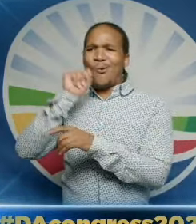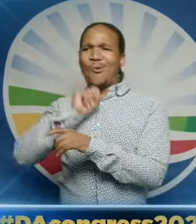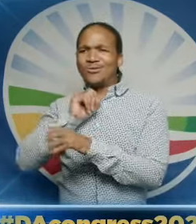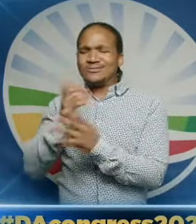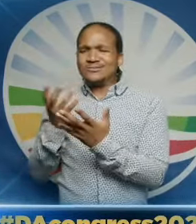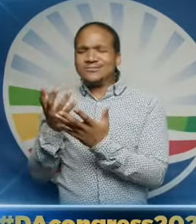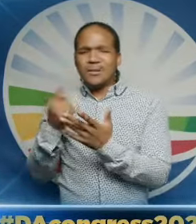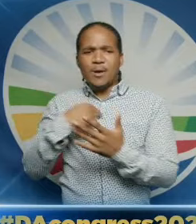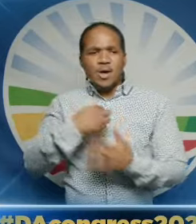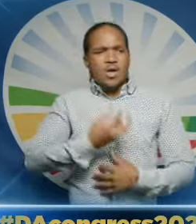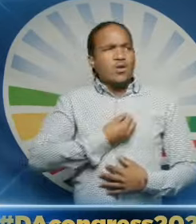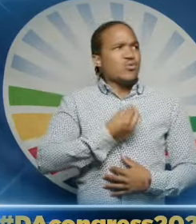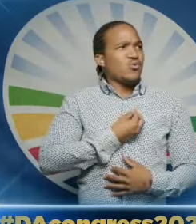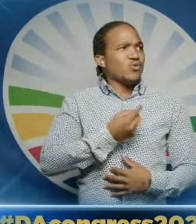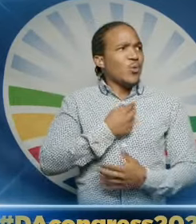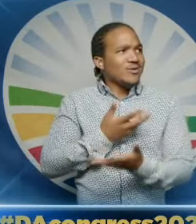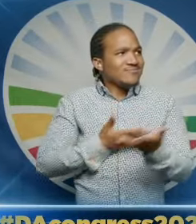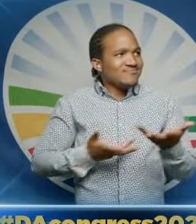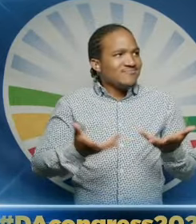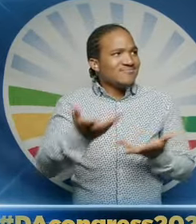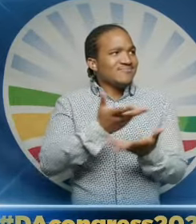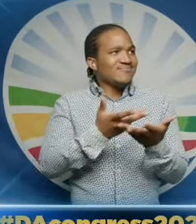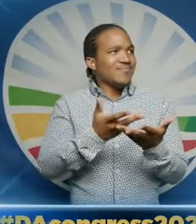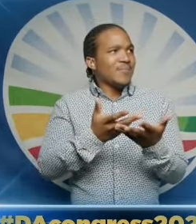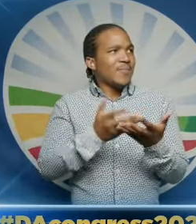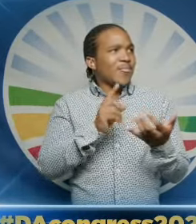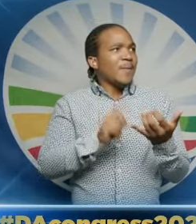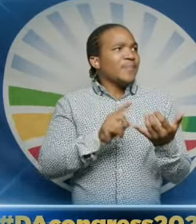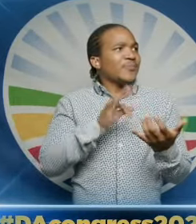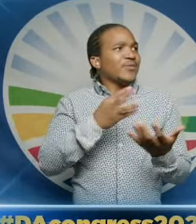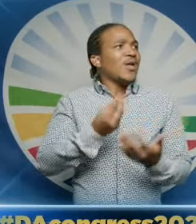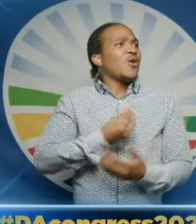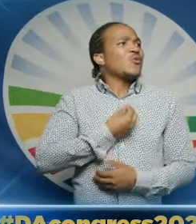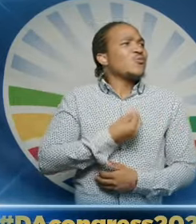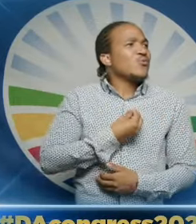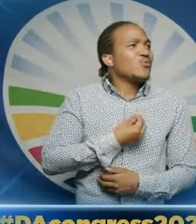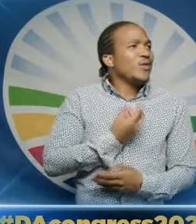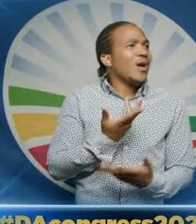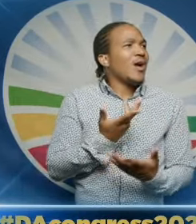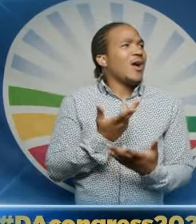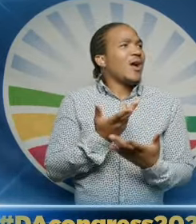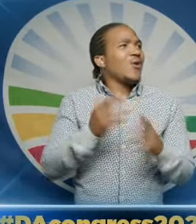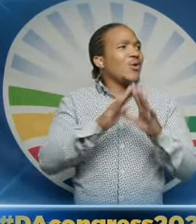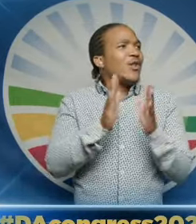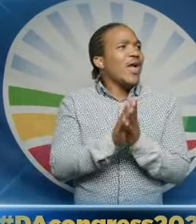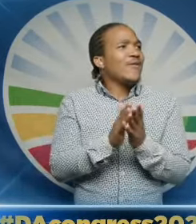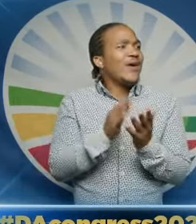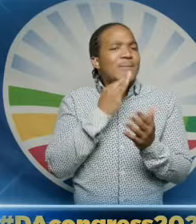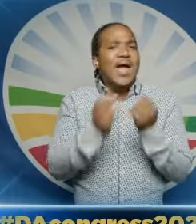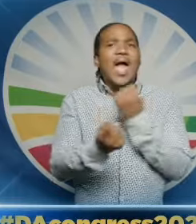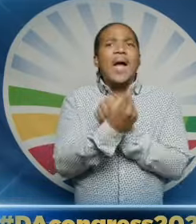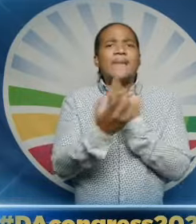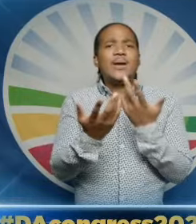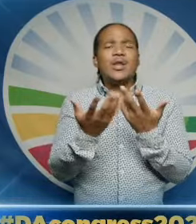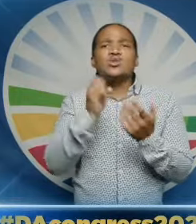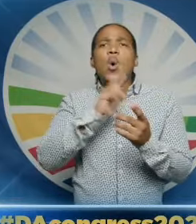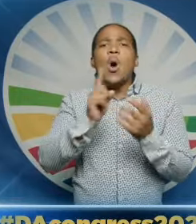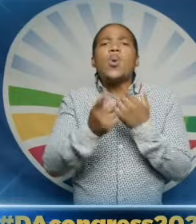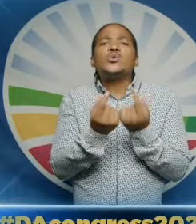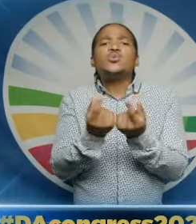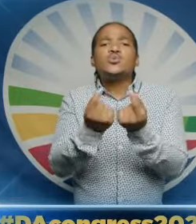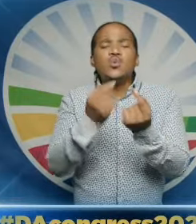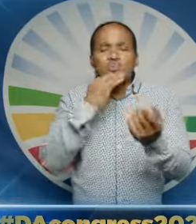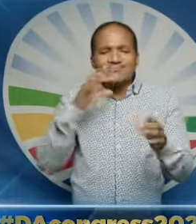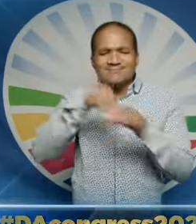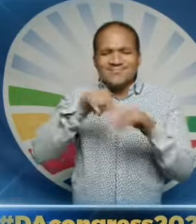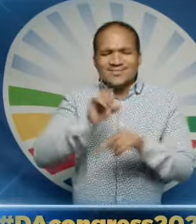amount of things, because again, if you've got the talent, if you've got the strong will, it doesn't matter. If you want to contribute to changing